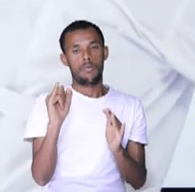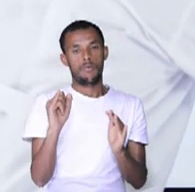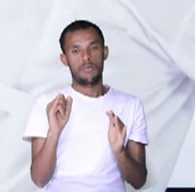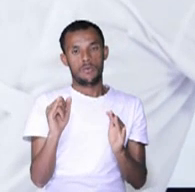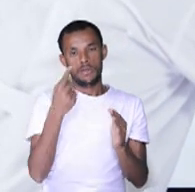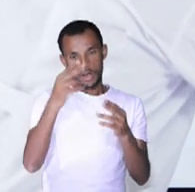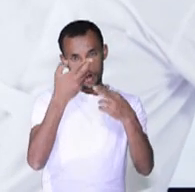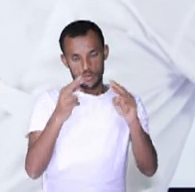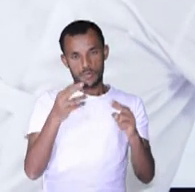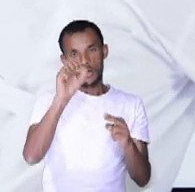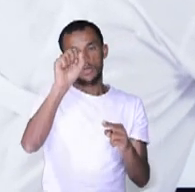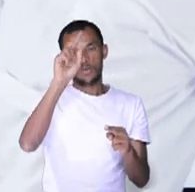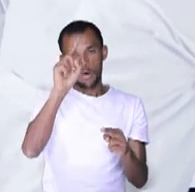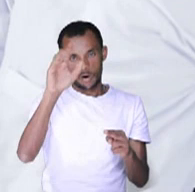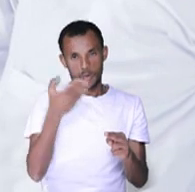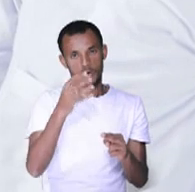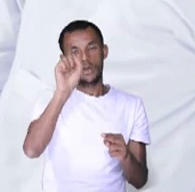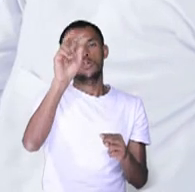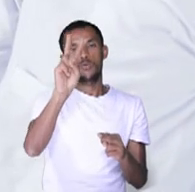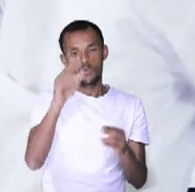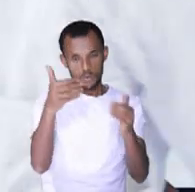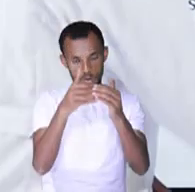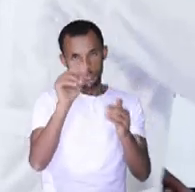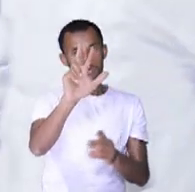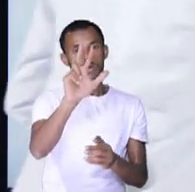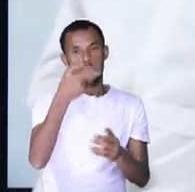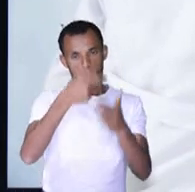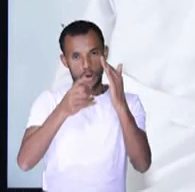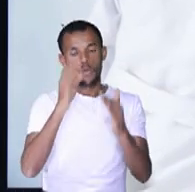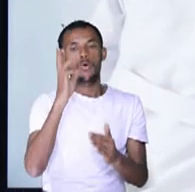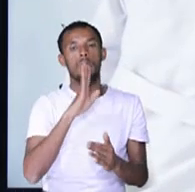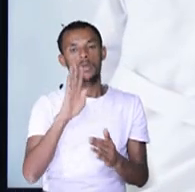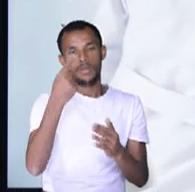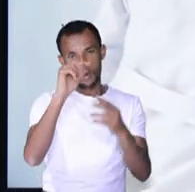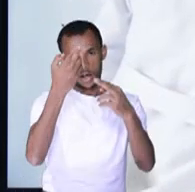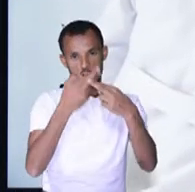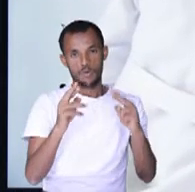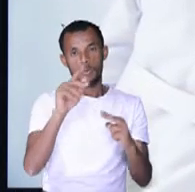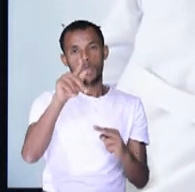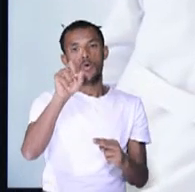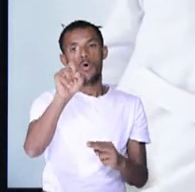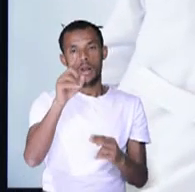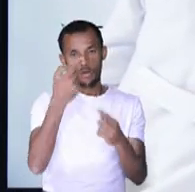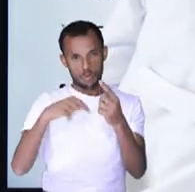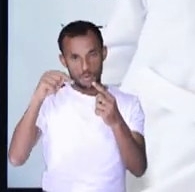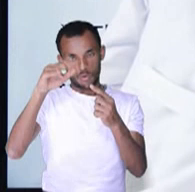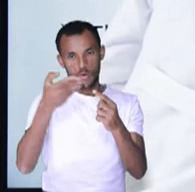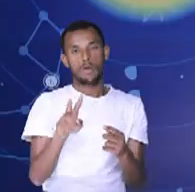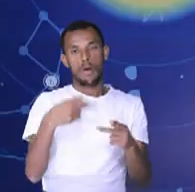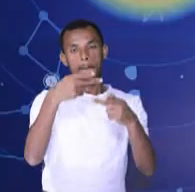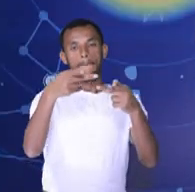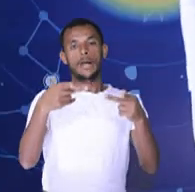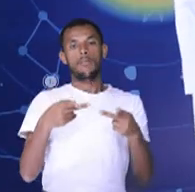the ratio of S1 over S2 equals to 3, what will be the ratio of P1 to P2?